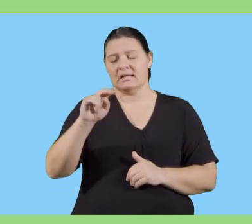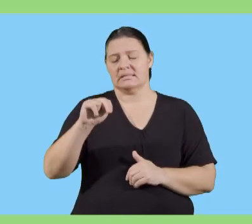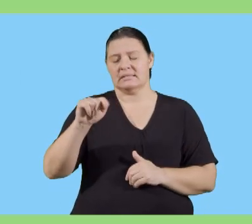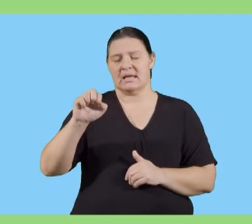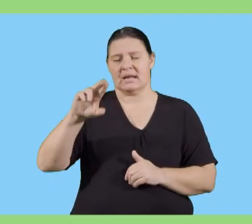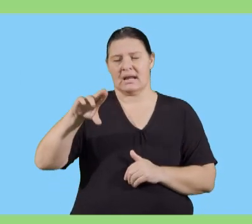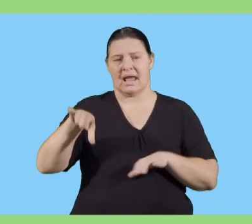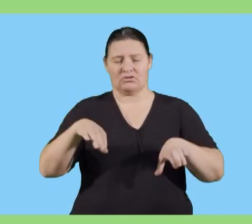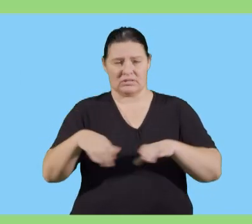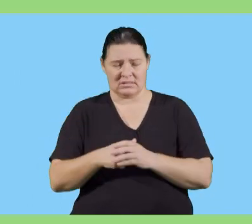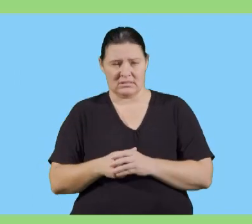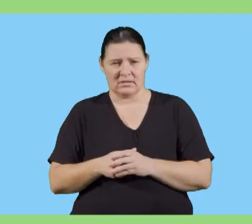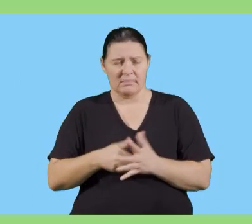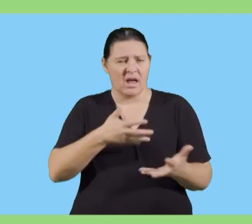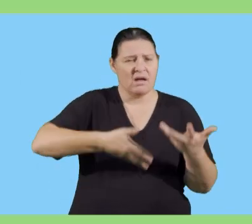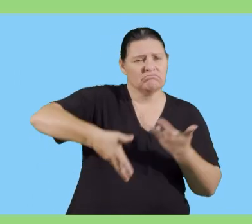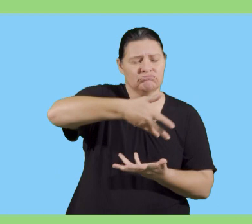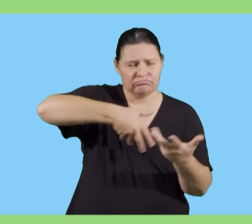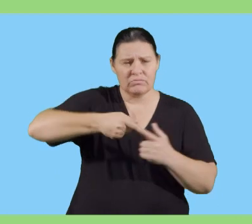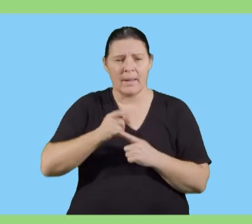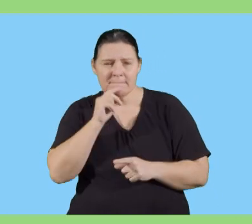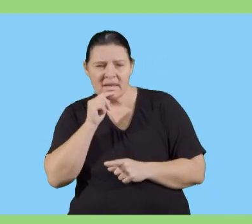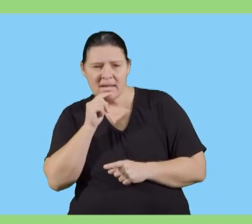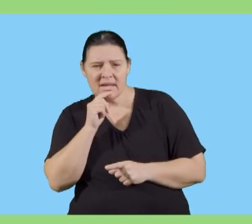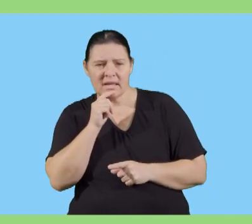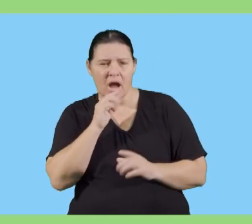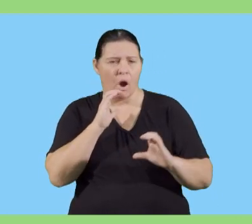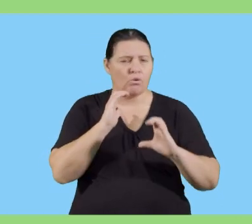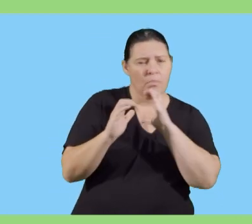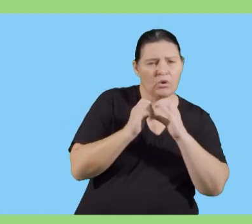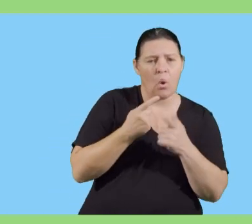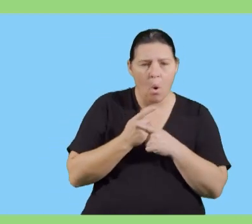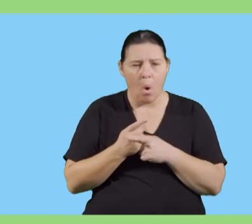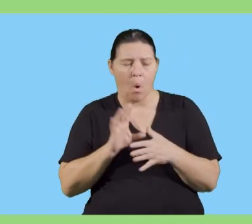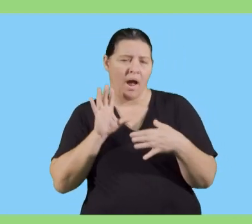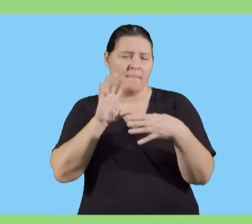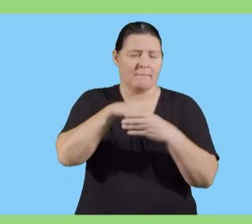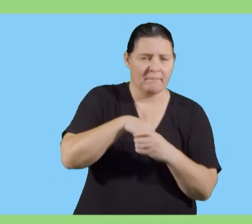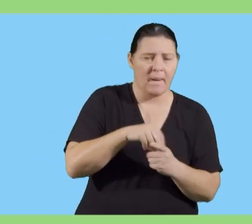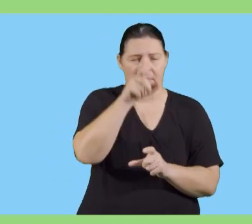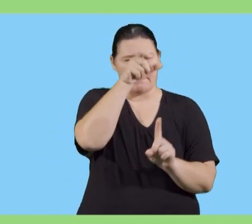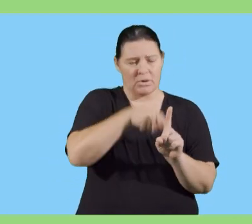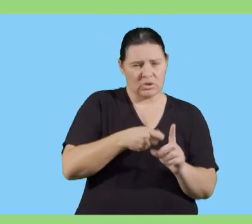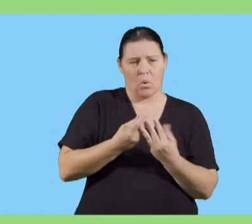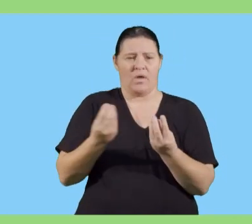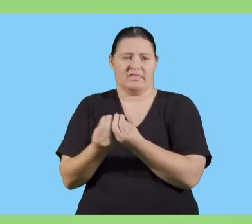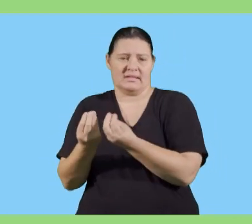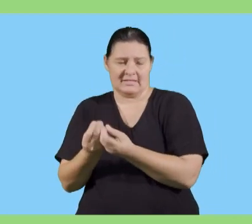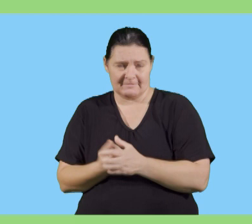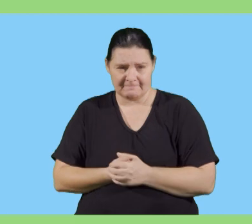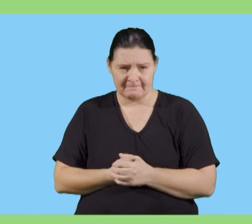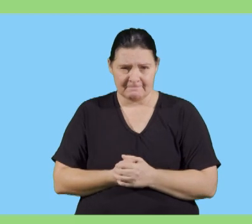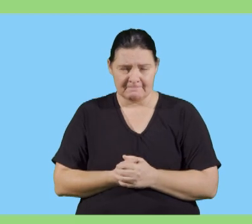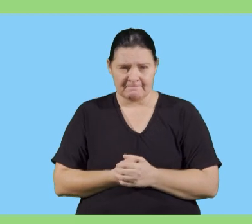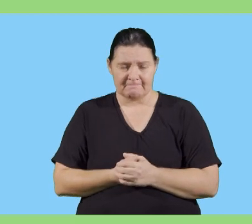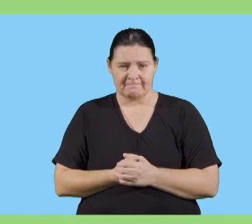or direct involvement with someone or something. That is referred to as interaction. Now, the last term for this